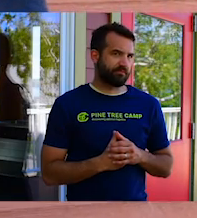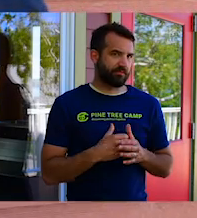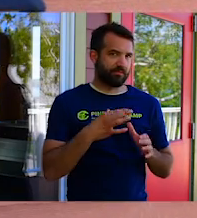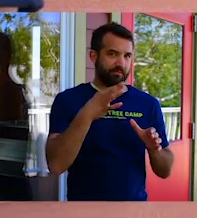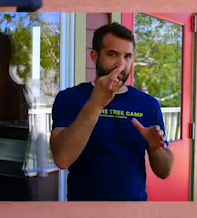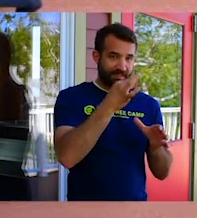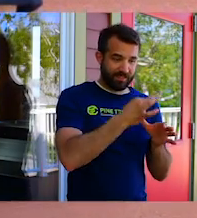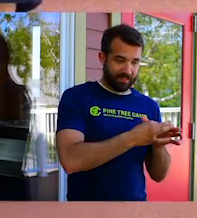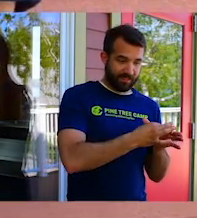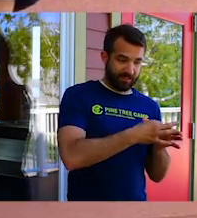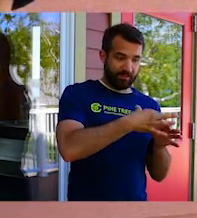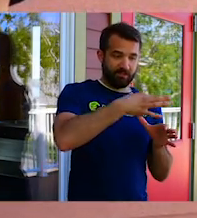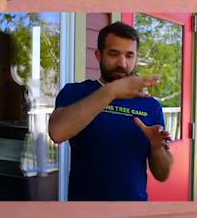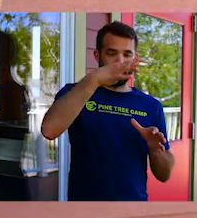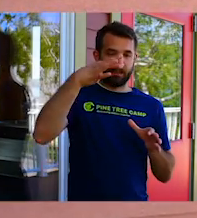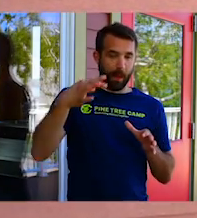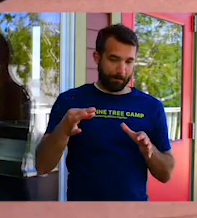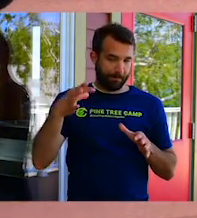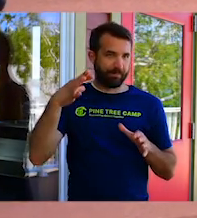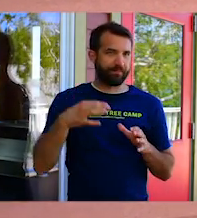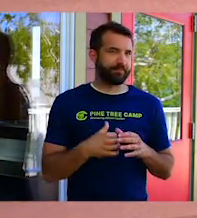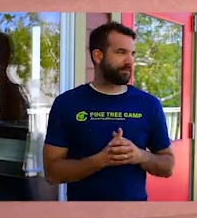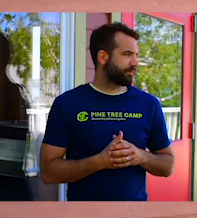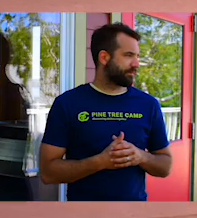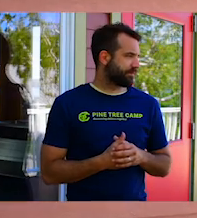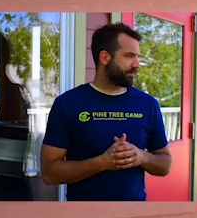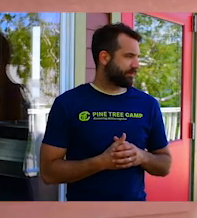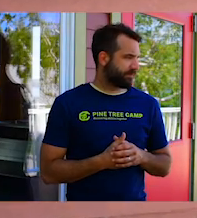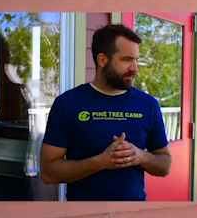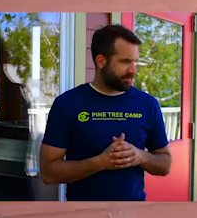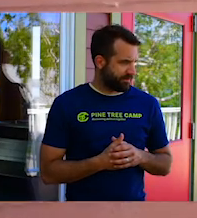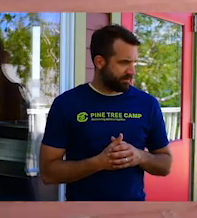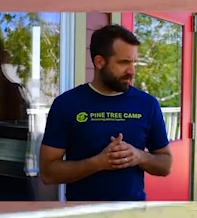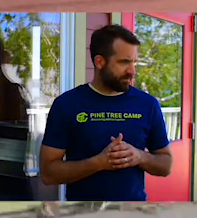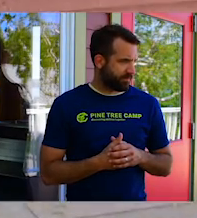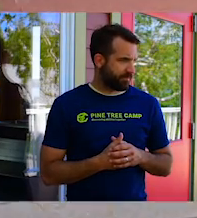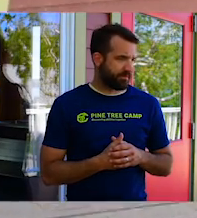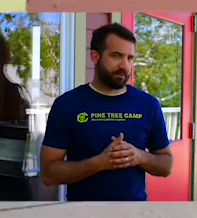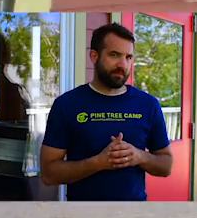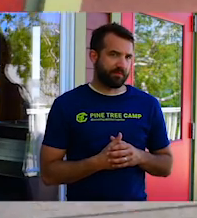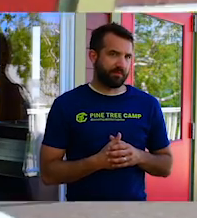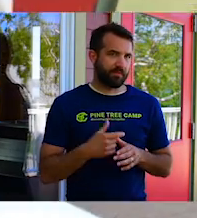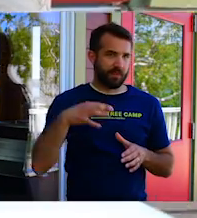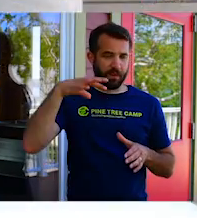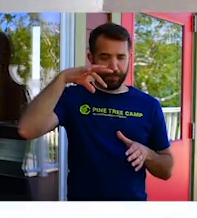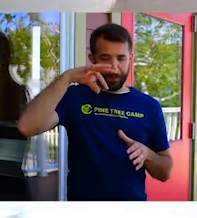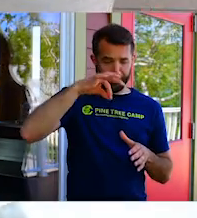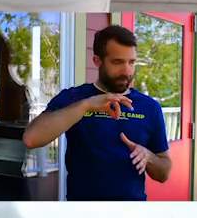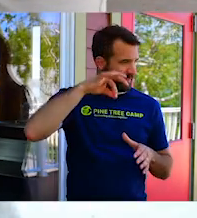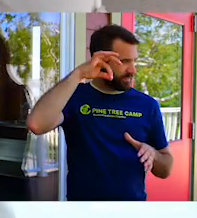liquid, then you can let go, and that'll fill it up. And then when you're ready to put it in, you just squeeze it out.